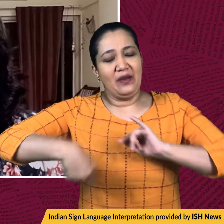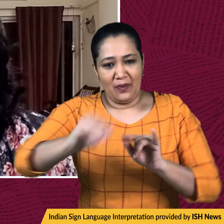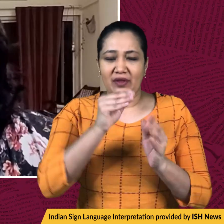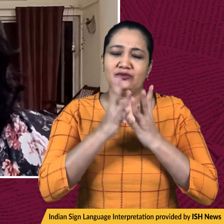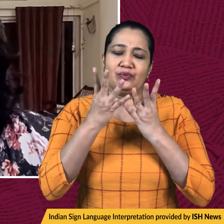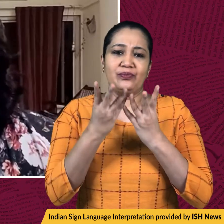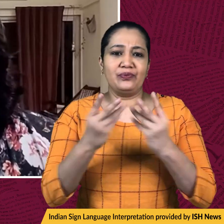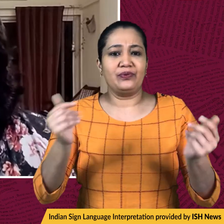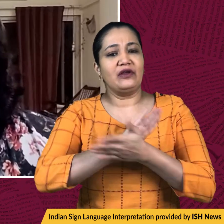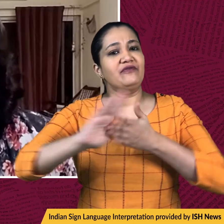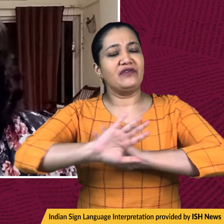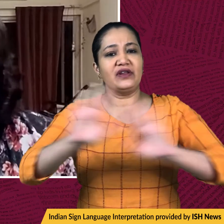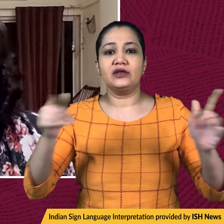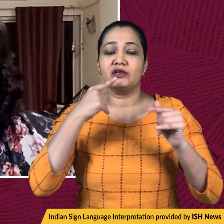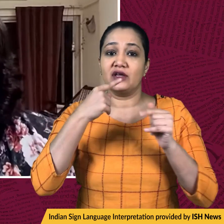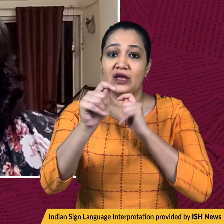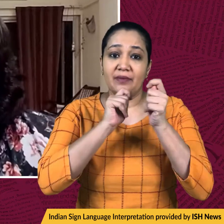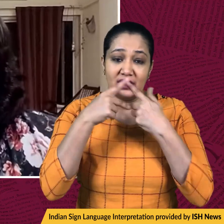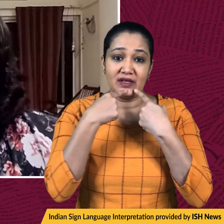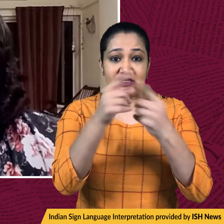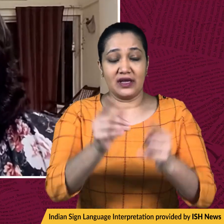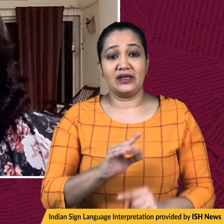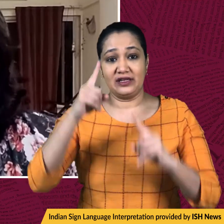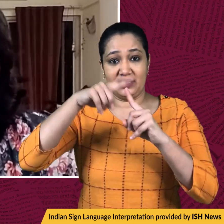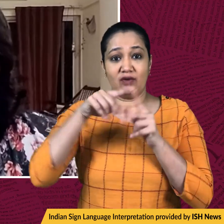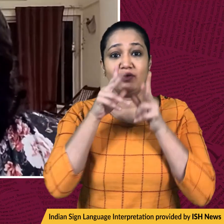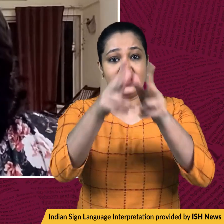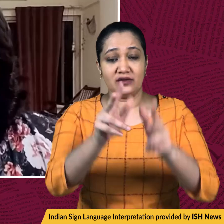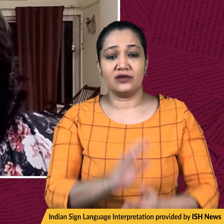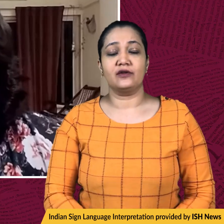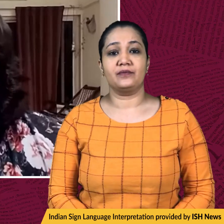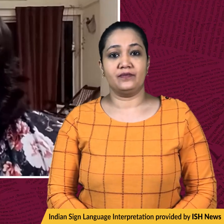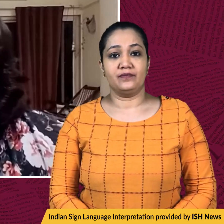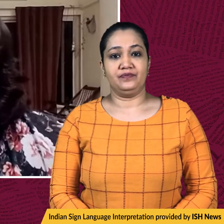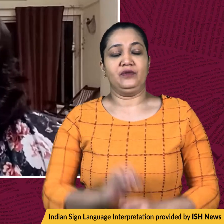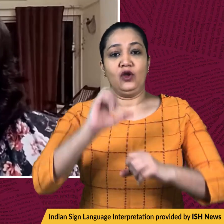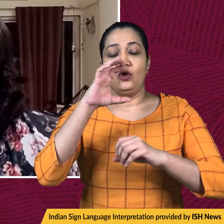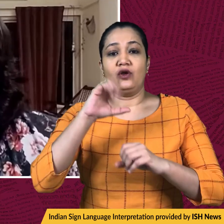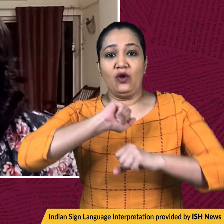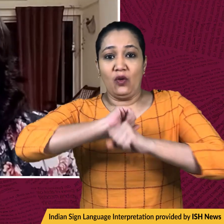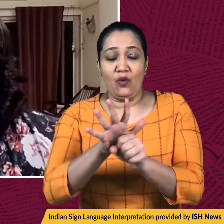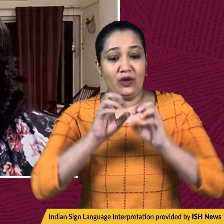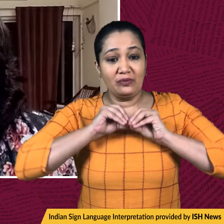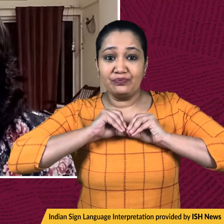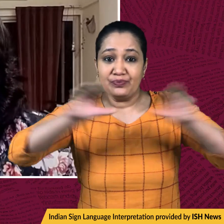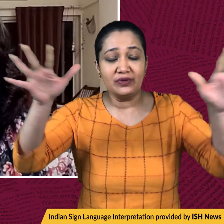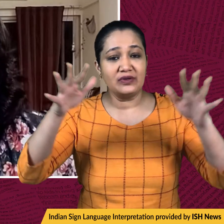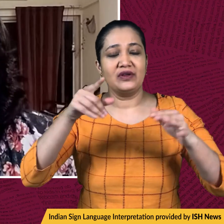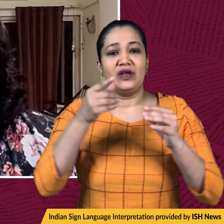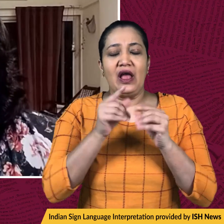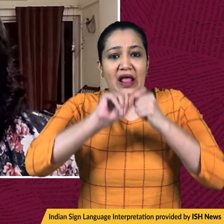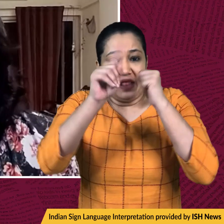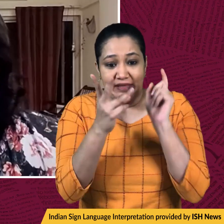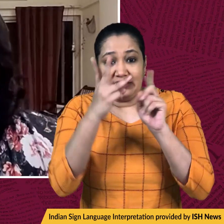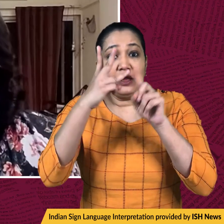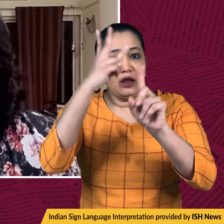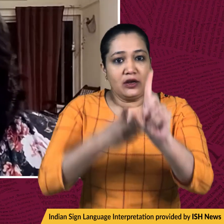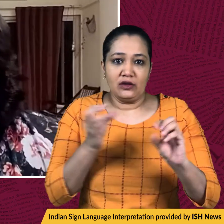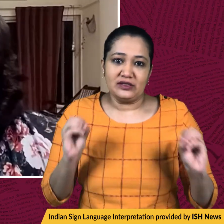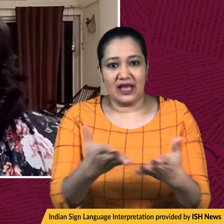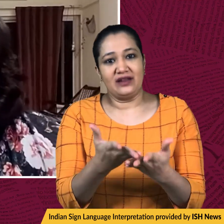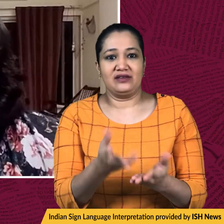endgame of the pandemic. At a press conference, Dr. Tedros said, and I quote, "The COVID-19 pandemic is now entering its